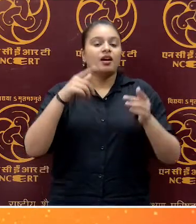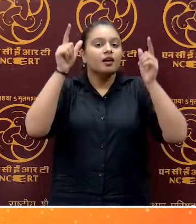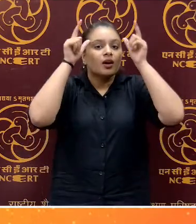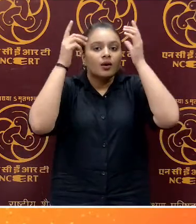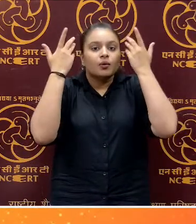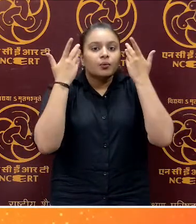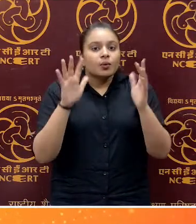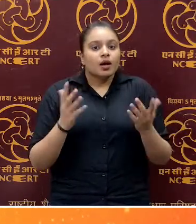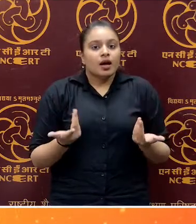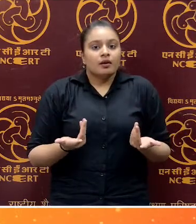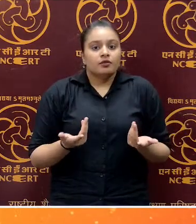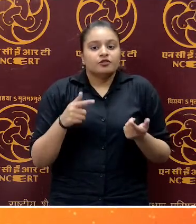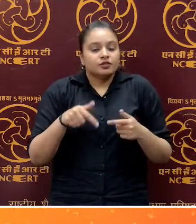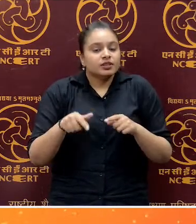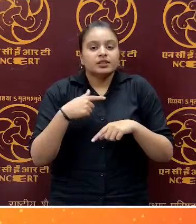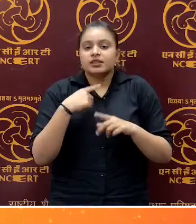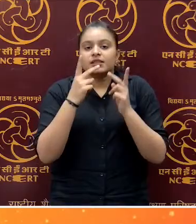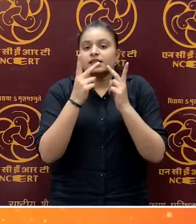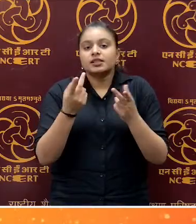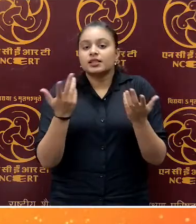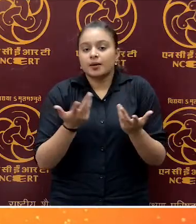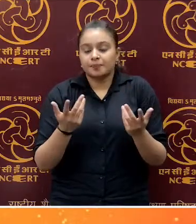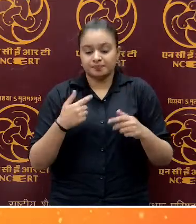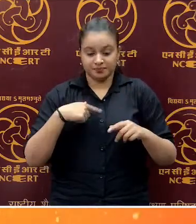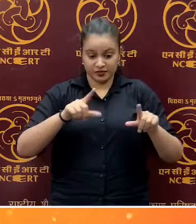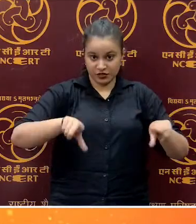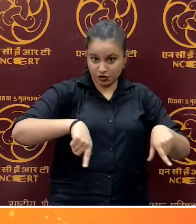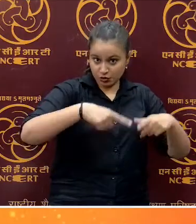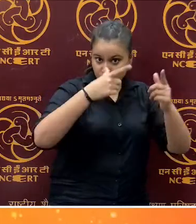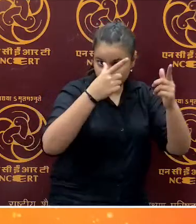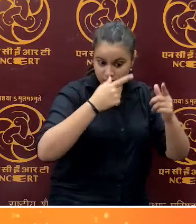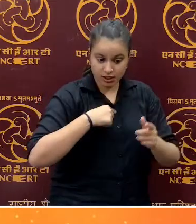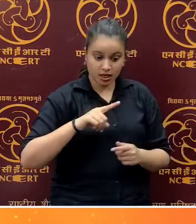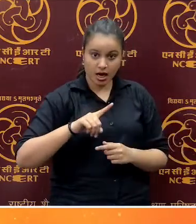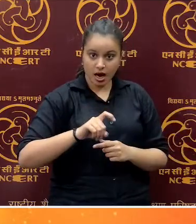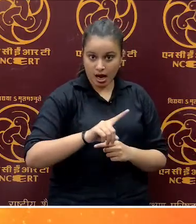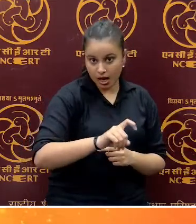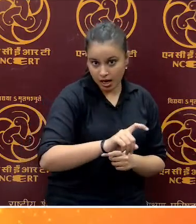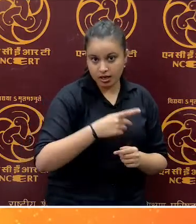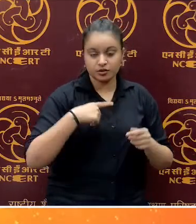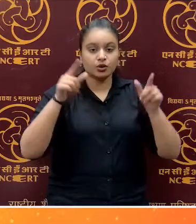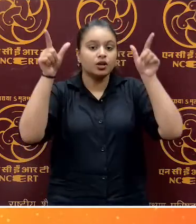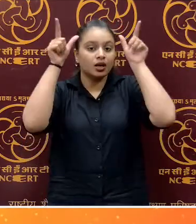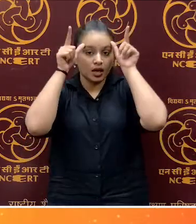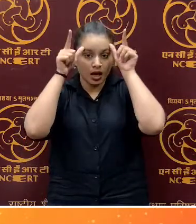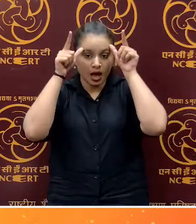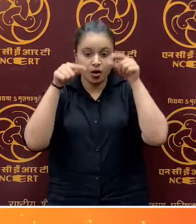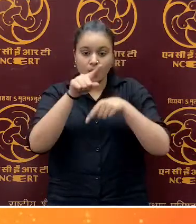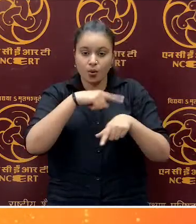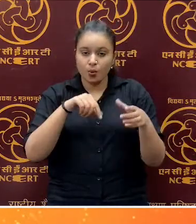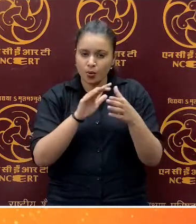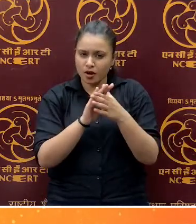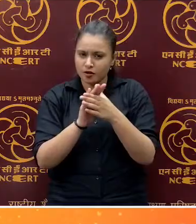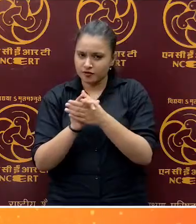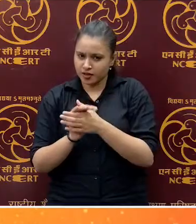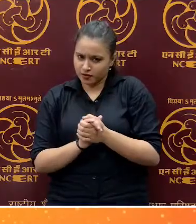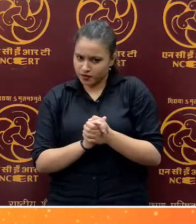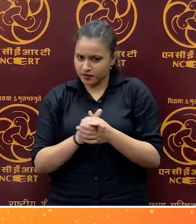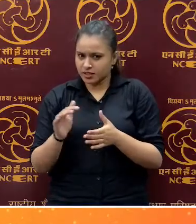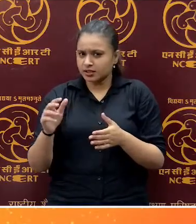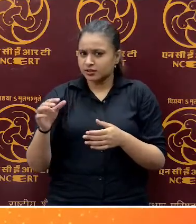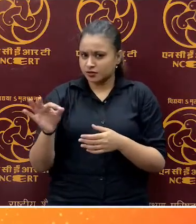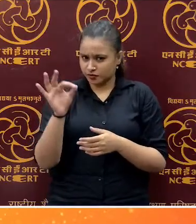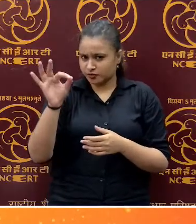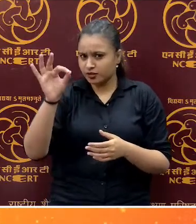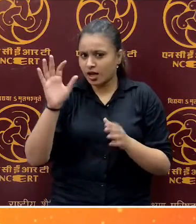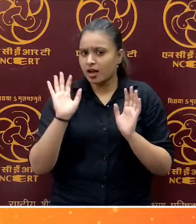know. It seems like though the tree, the ant and the cow are friends of the fly, and yet